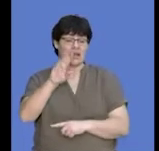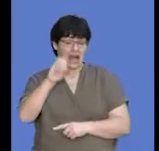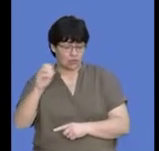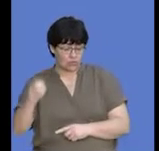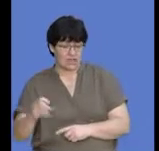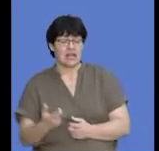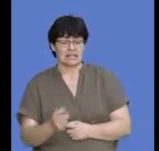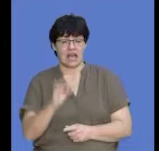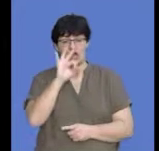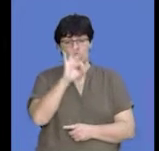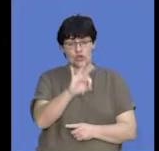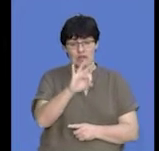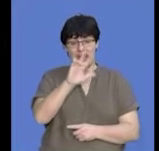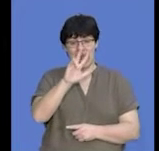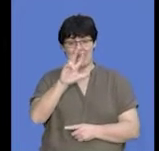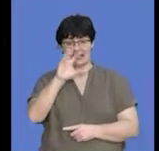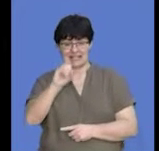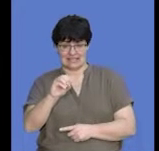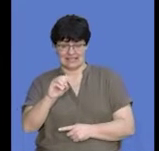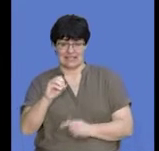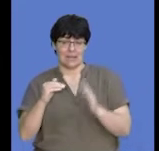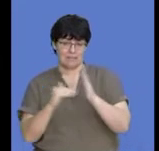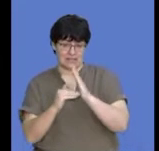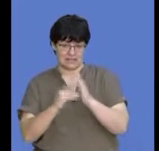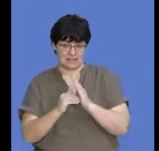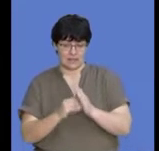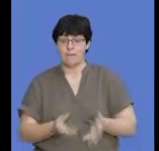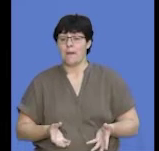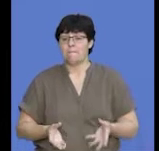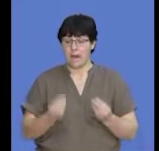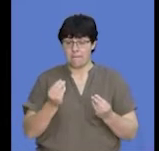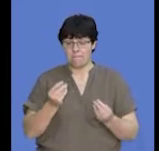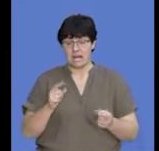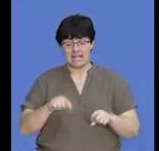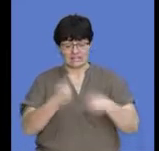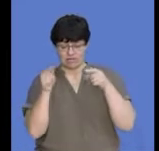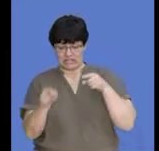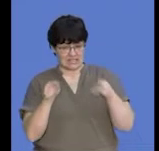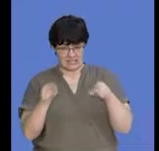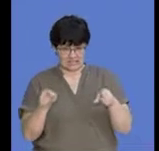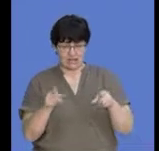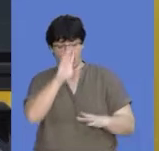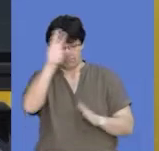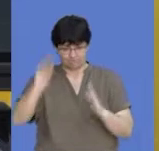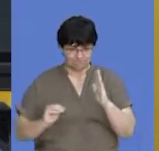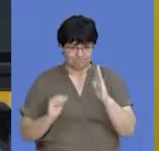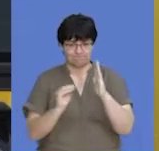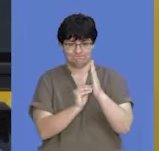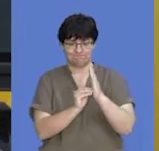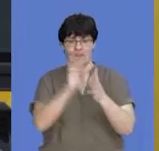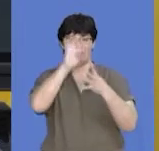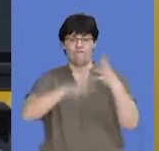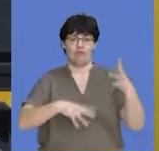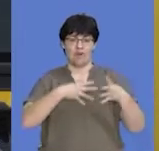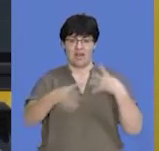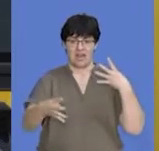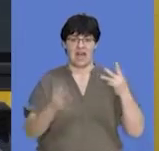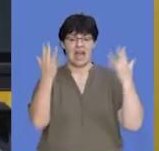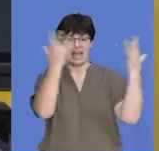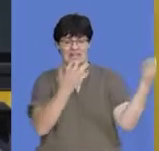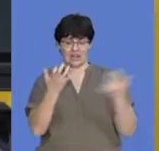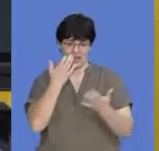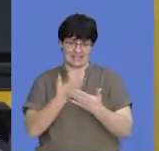to 380 meters. Now that I've got my two variables, I can insert them into my formula and